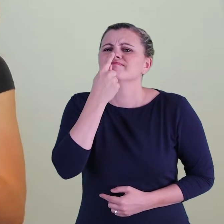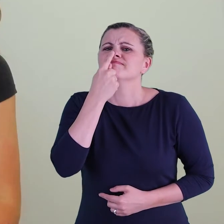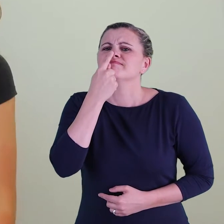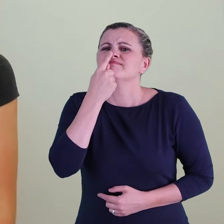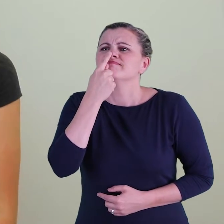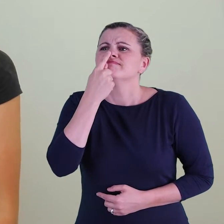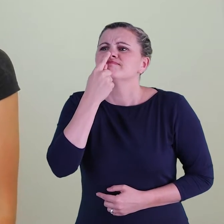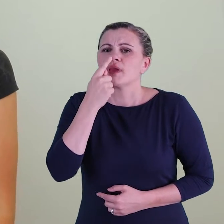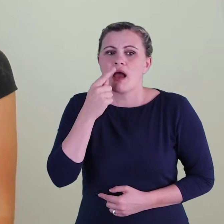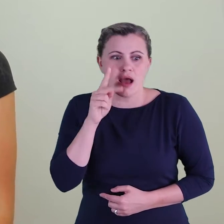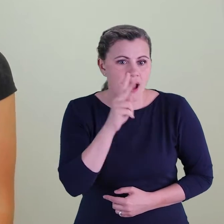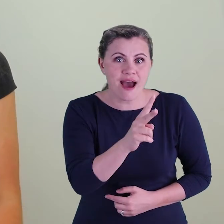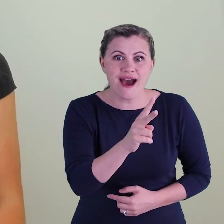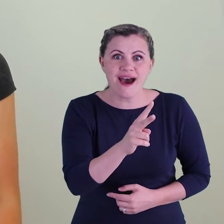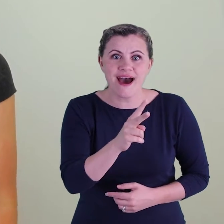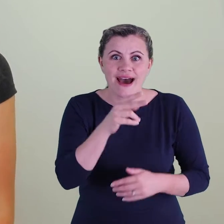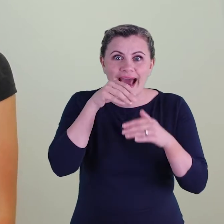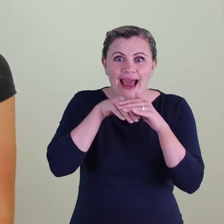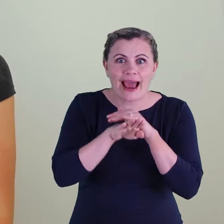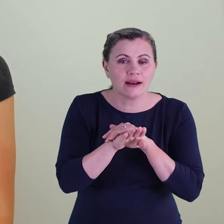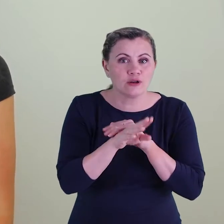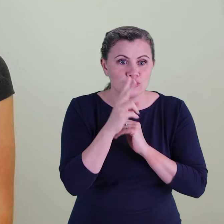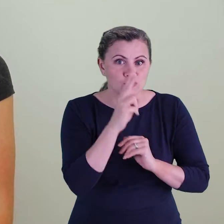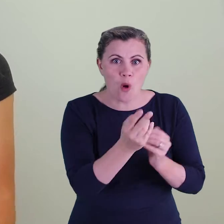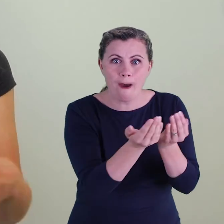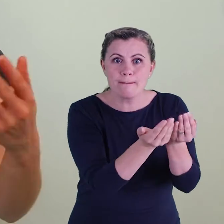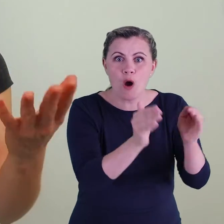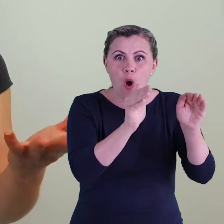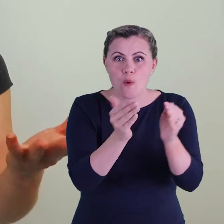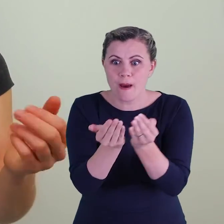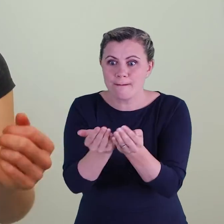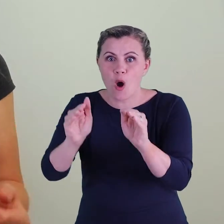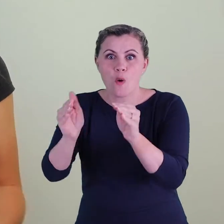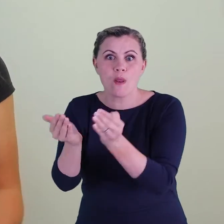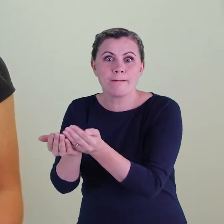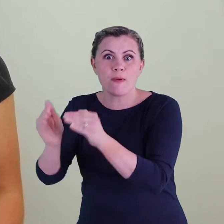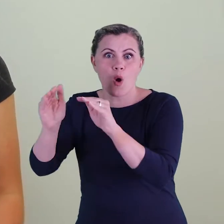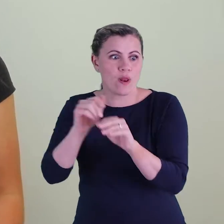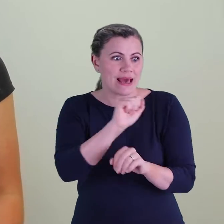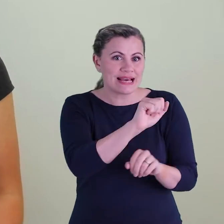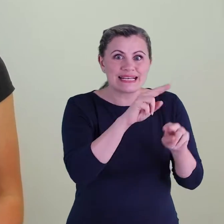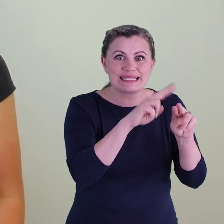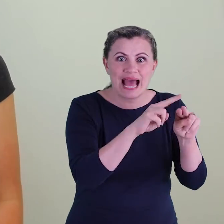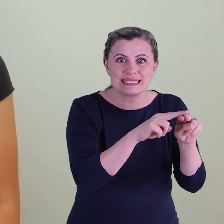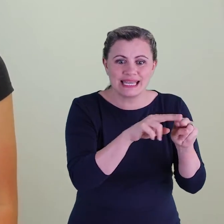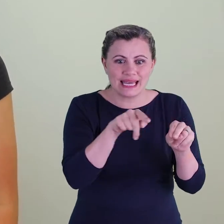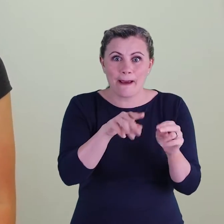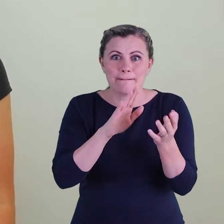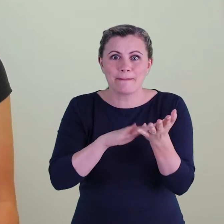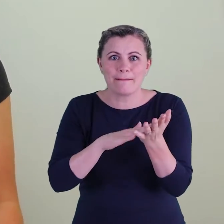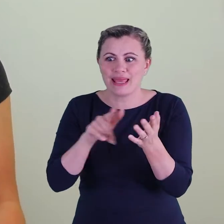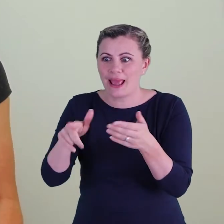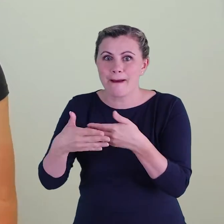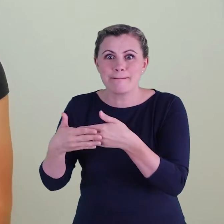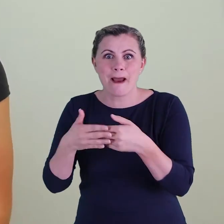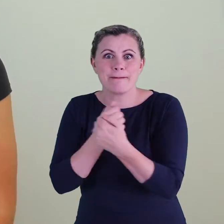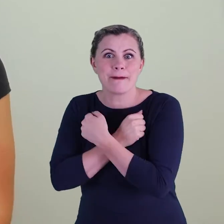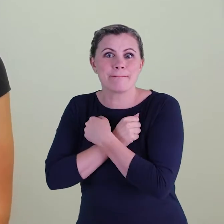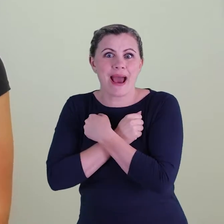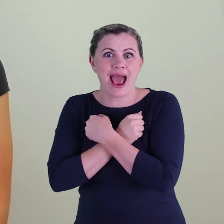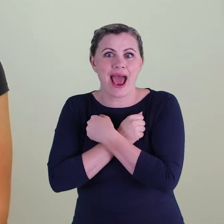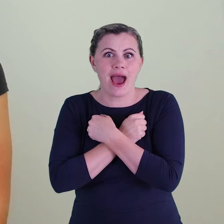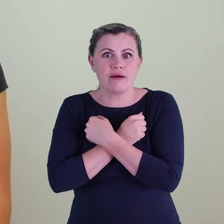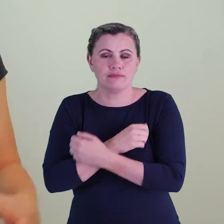3 bears' breakfasts on the table by the fridge. Daddy, Mummy, Baby read the bowls of